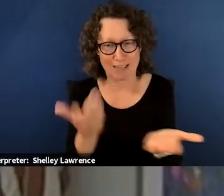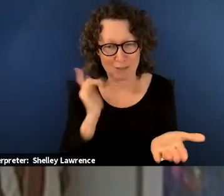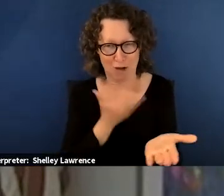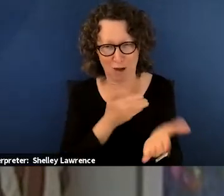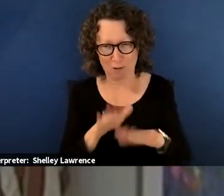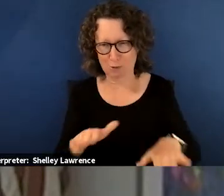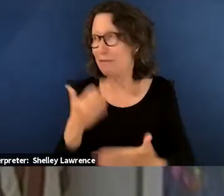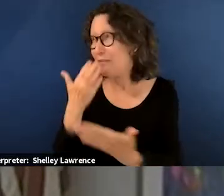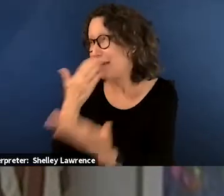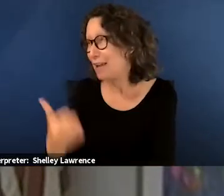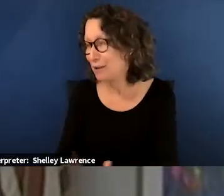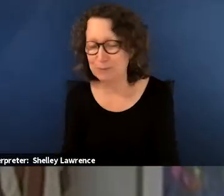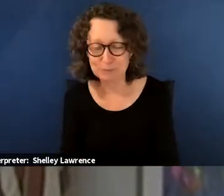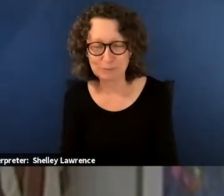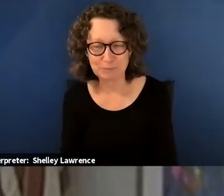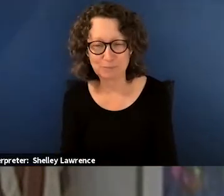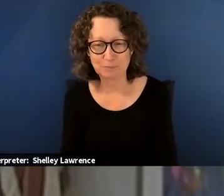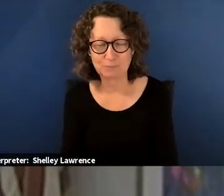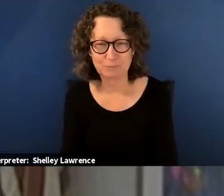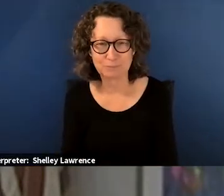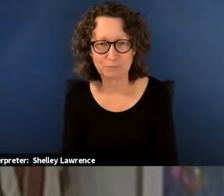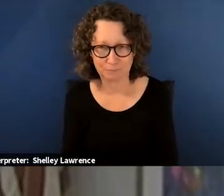much.